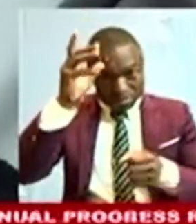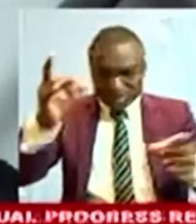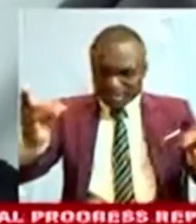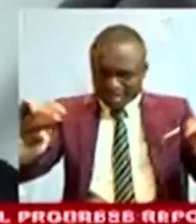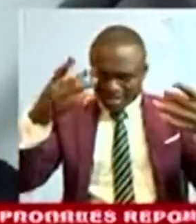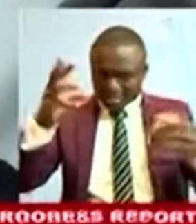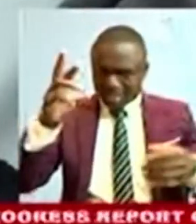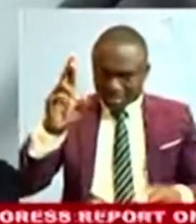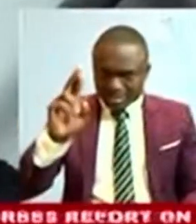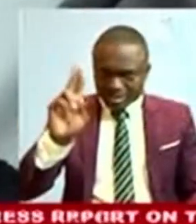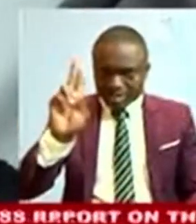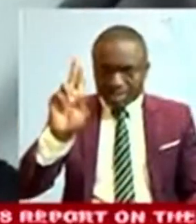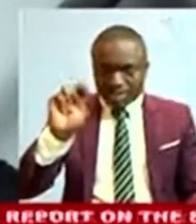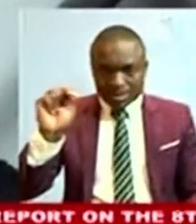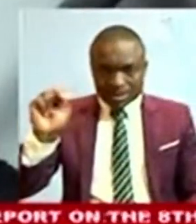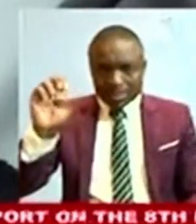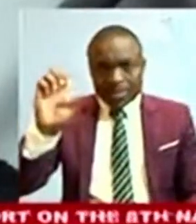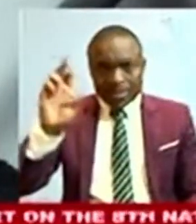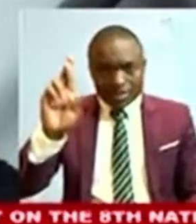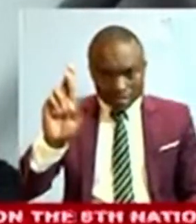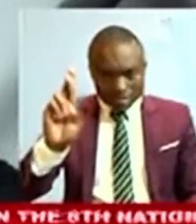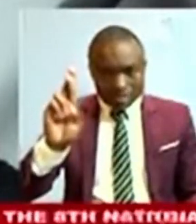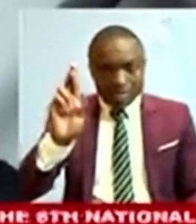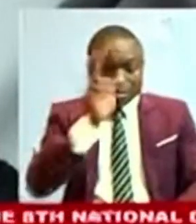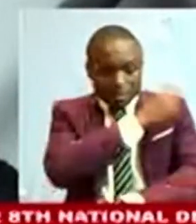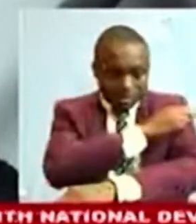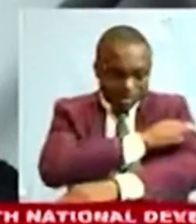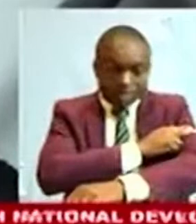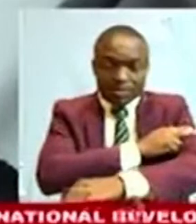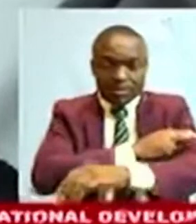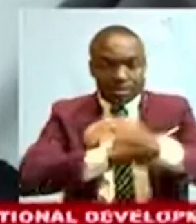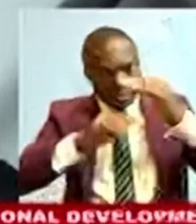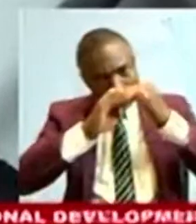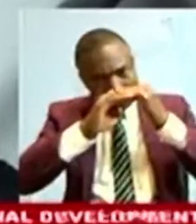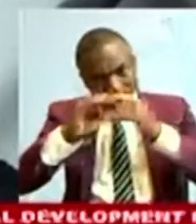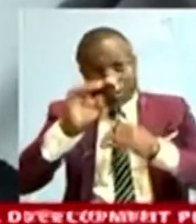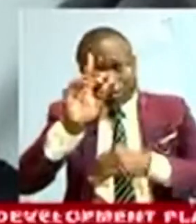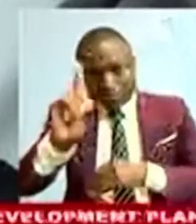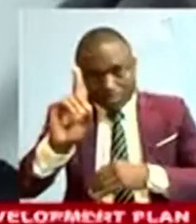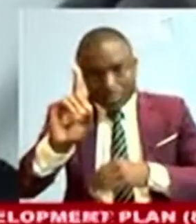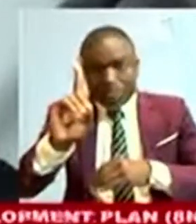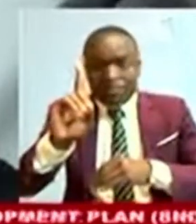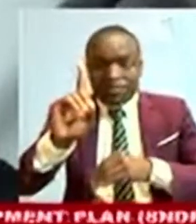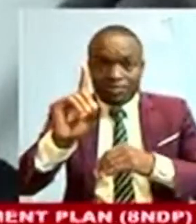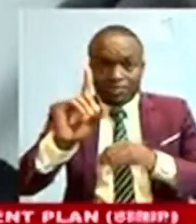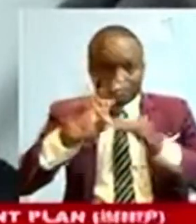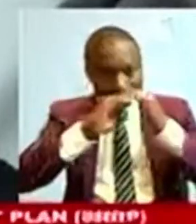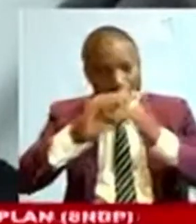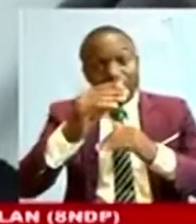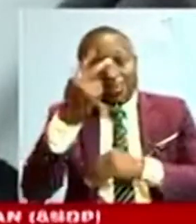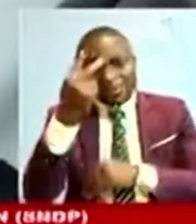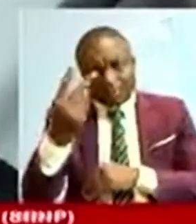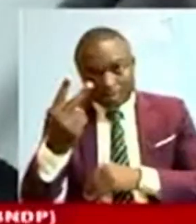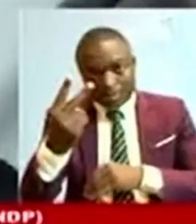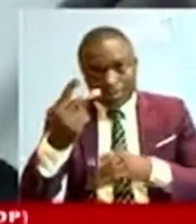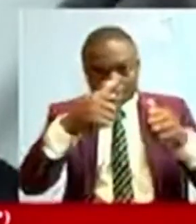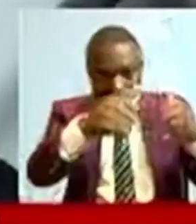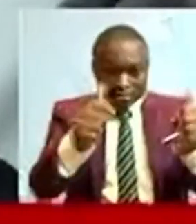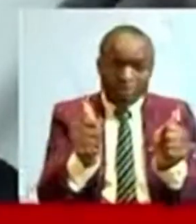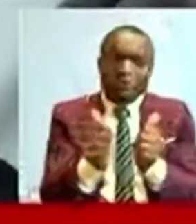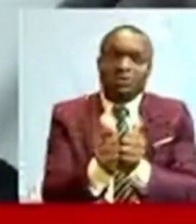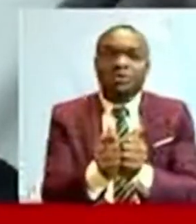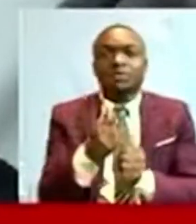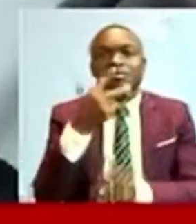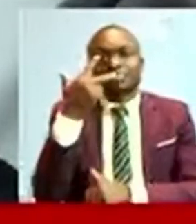hospitals. Levels 1, which is district, level 2, which is general, and level 3,